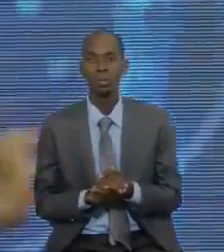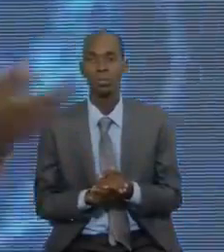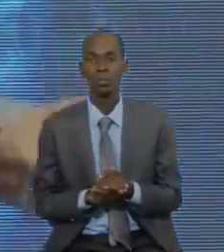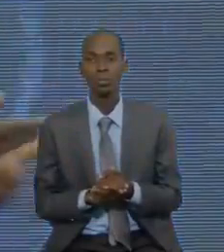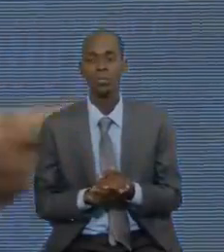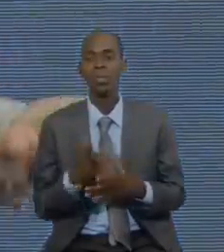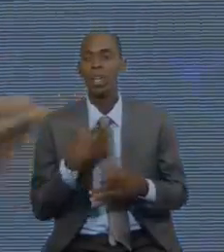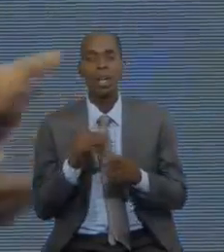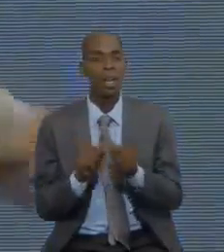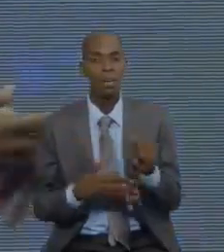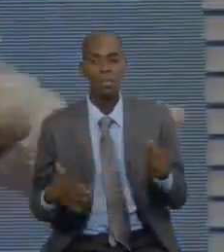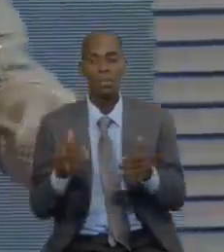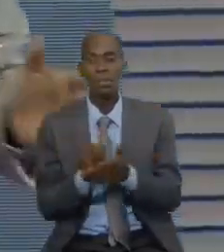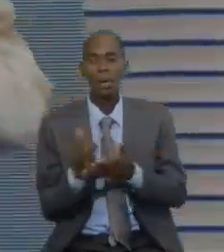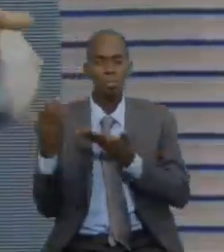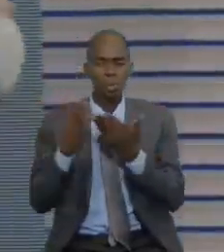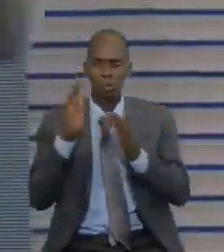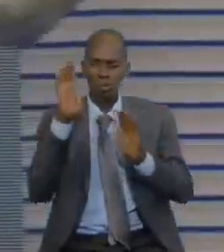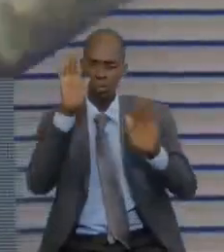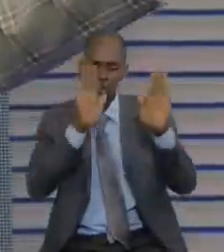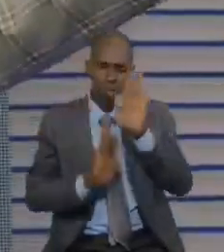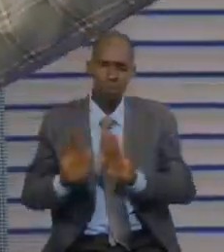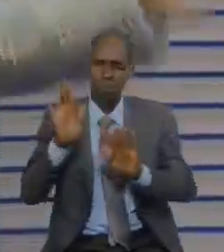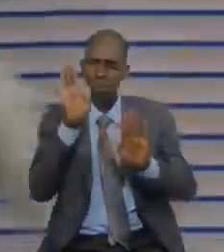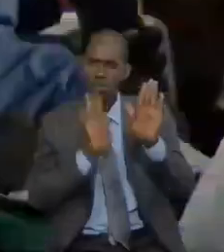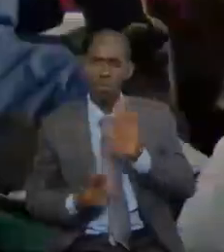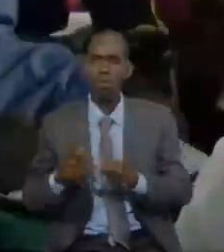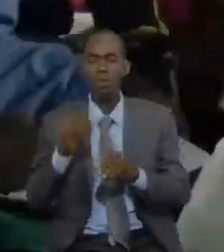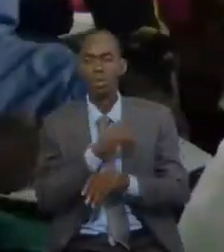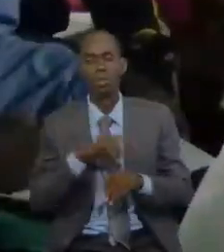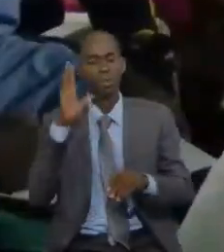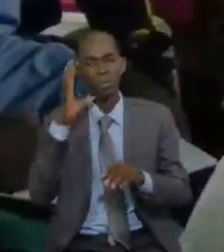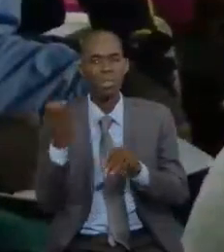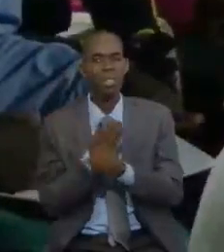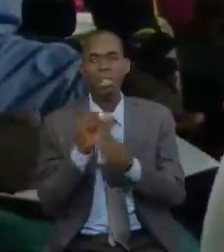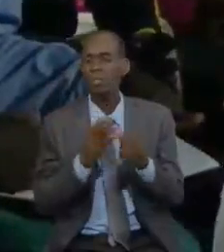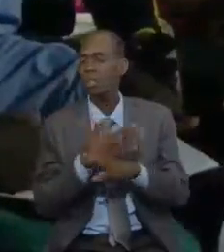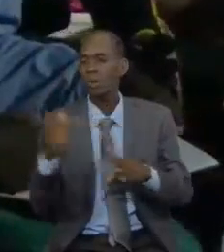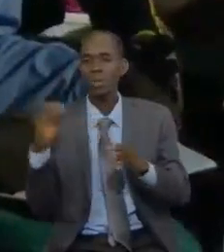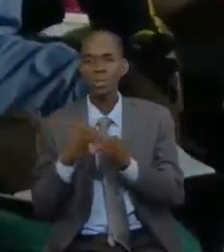And everything that brings trouble, the Lord will take everything away.